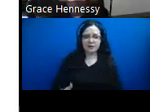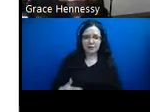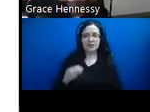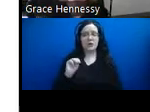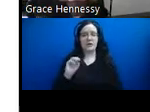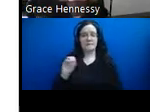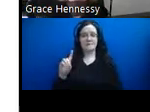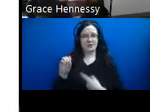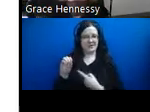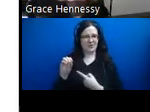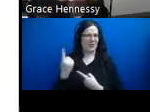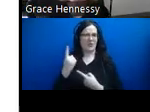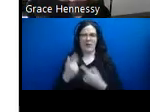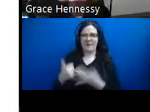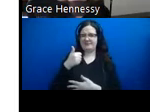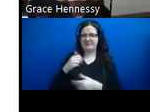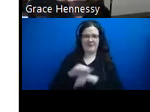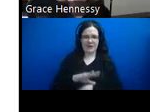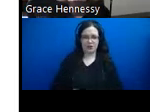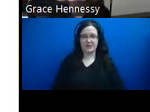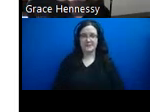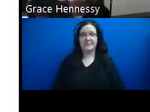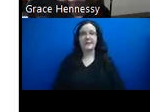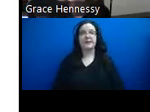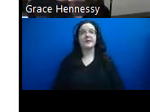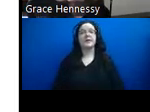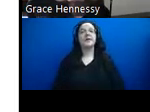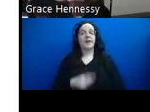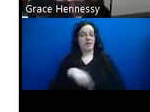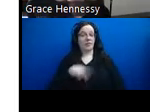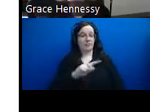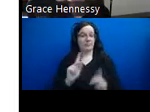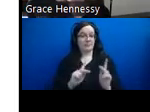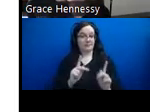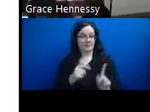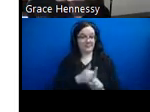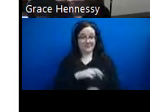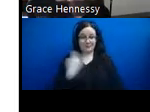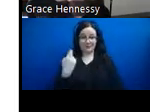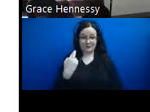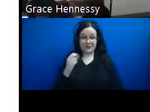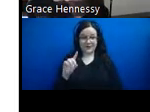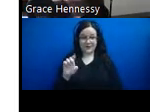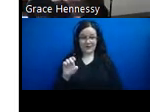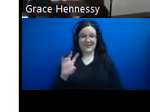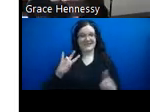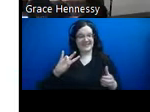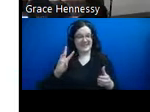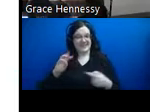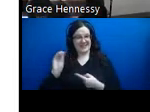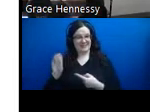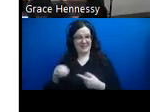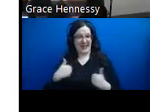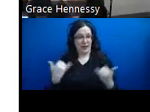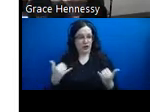of the leading factors. 76% of the individuals who are at risk for suicide had a current or lifetime